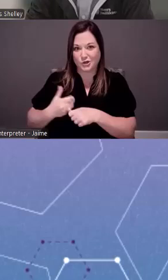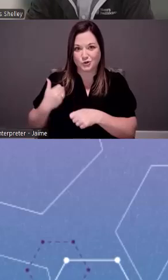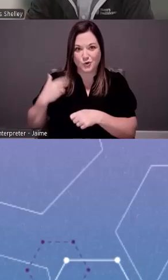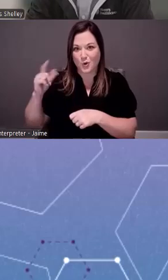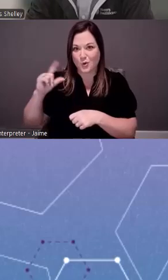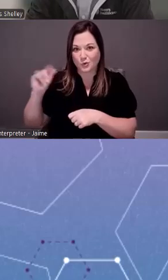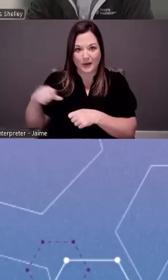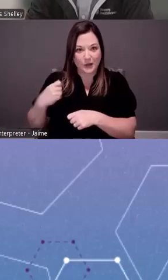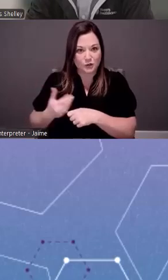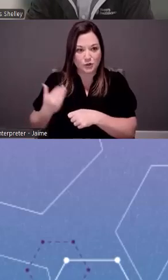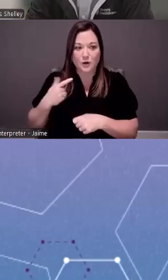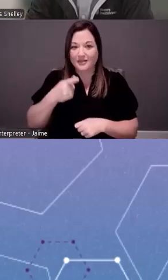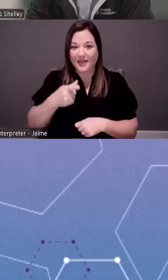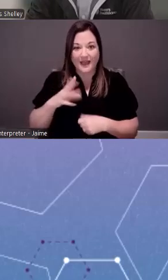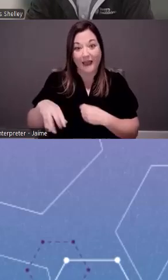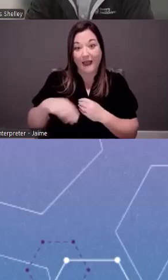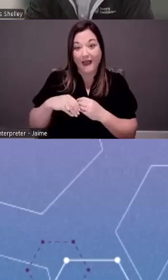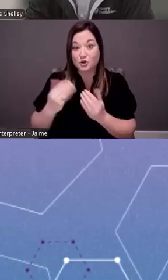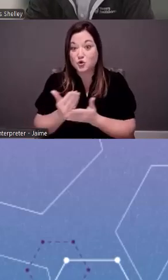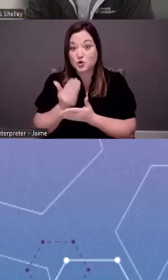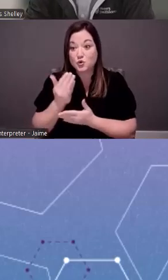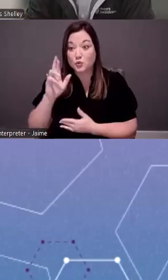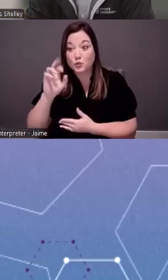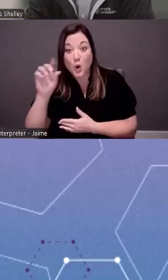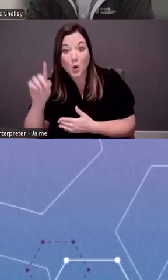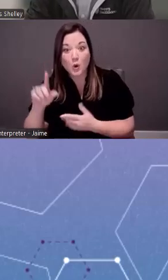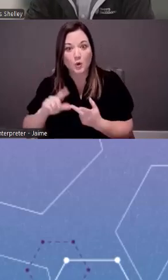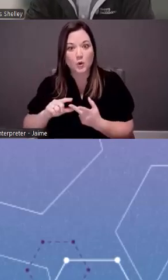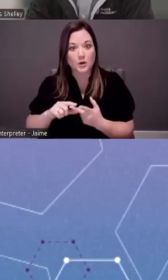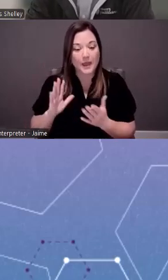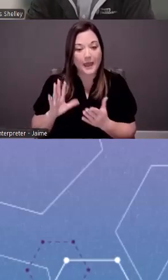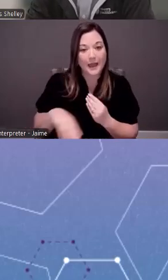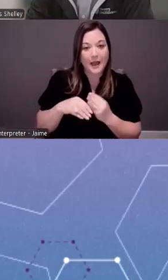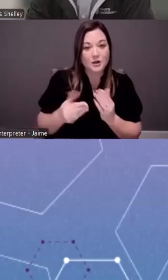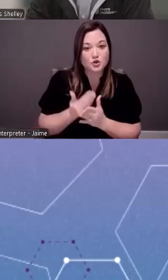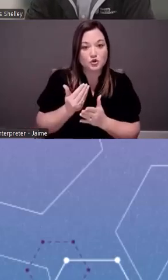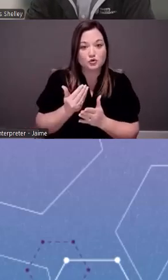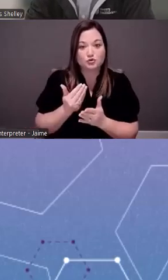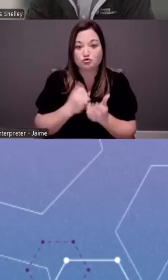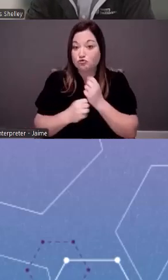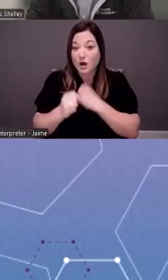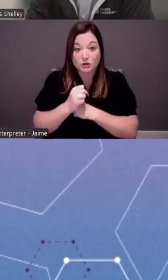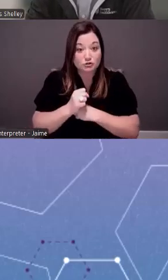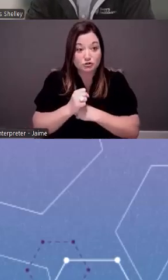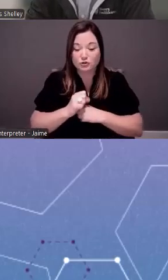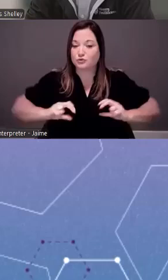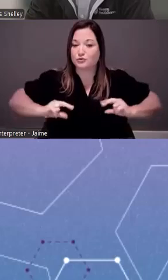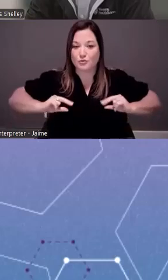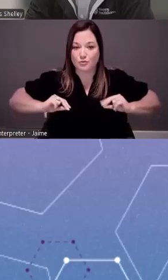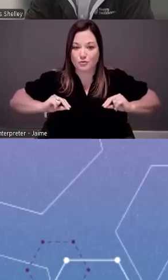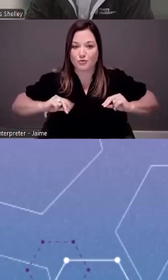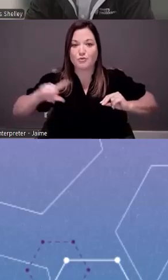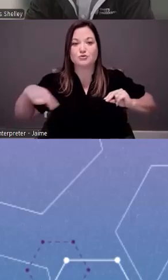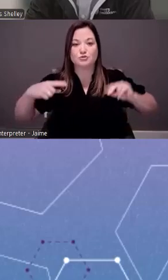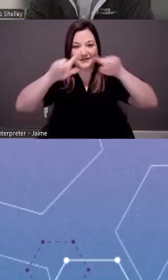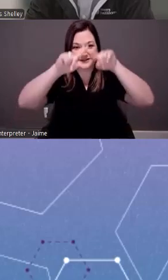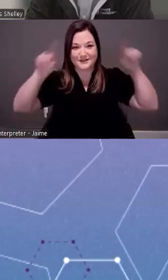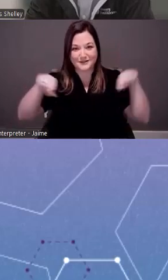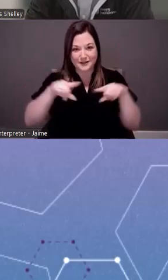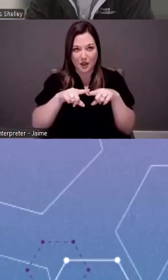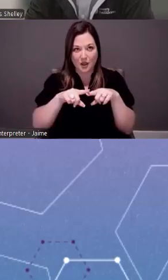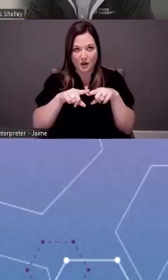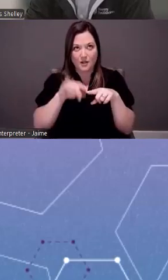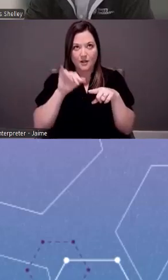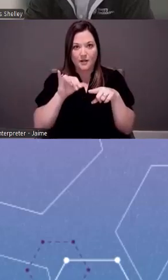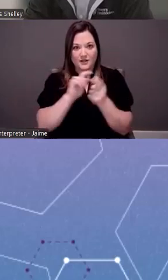roads and they didn't, add any new infrastructure really. All these signs did was change who has